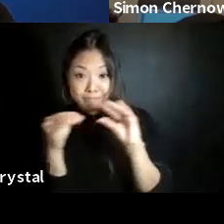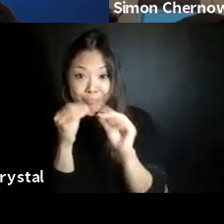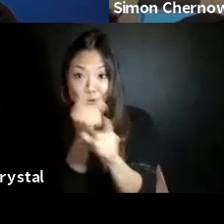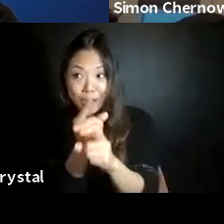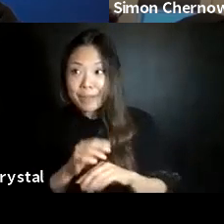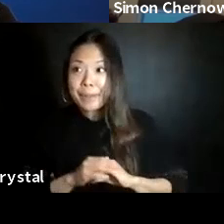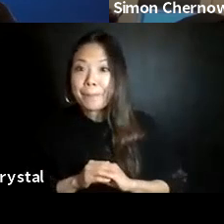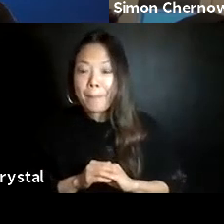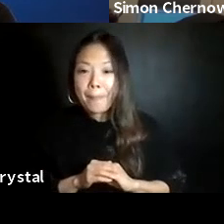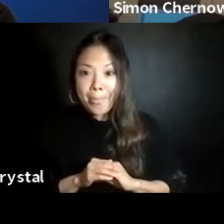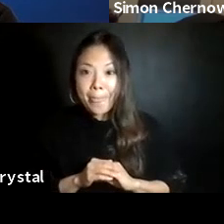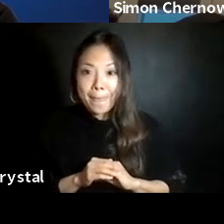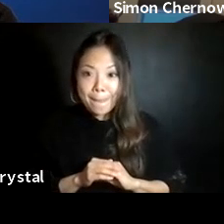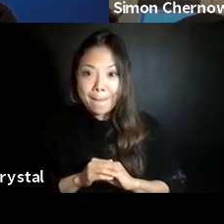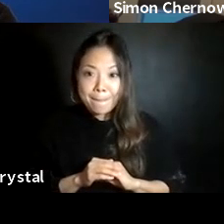students who